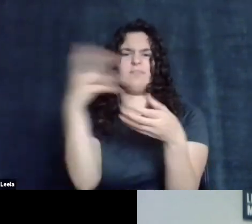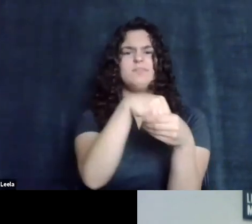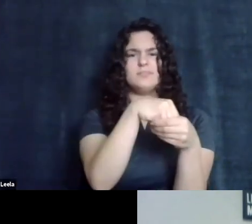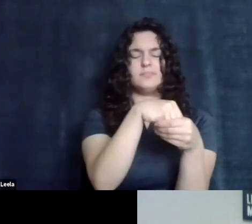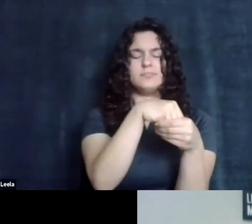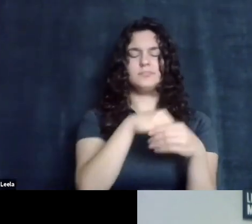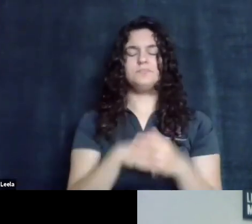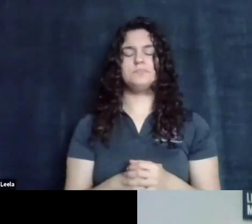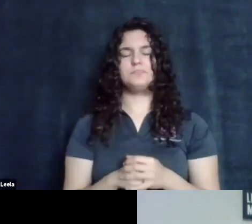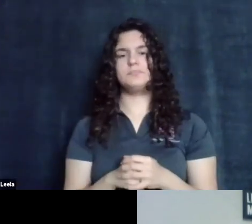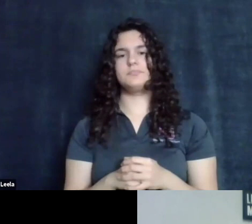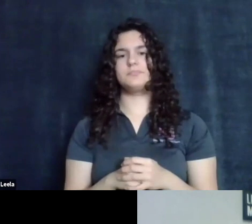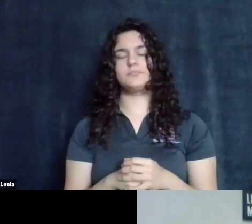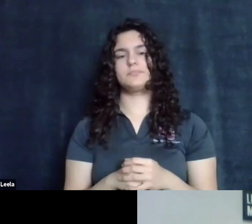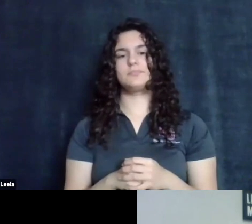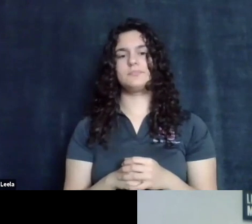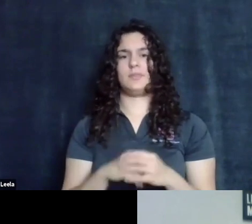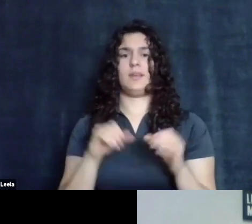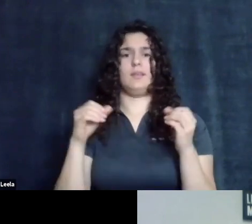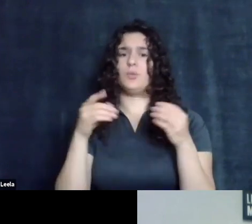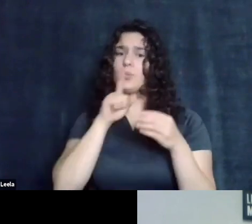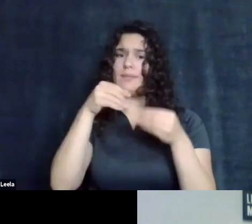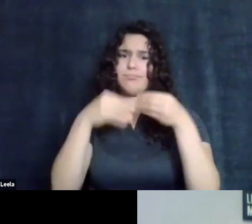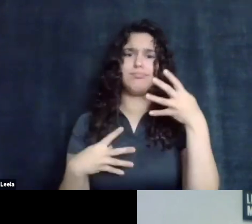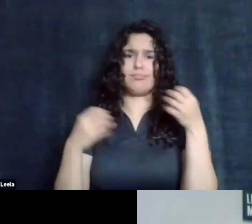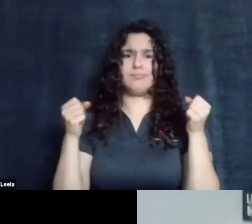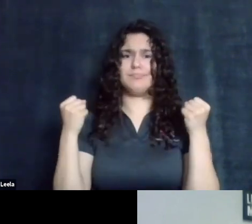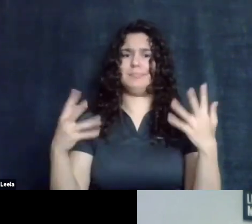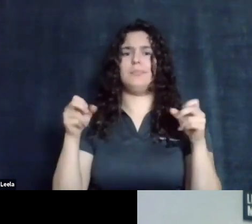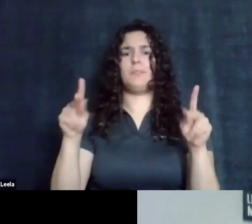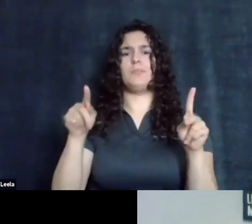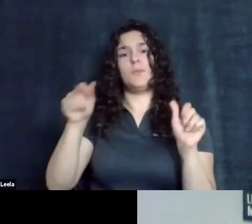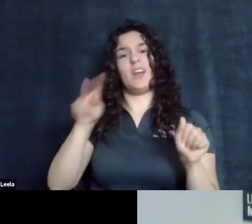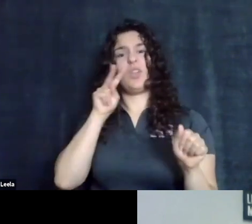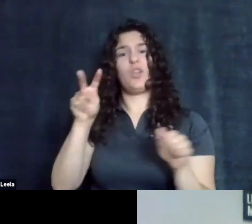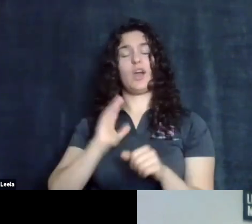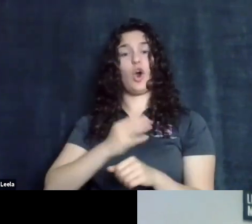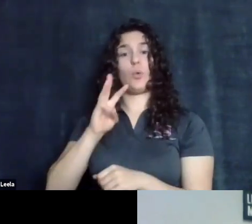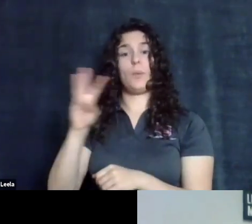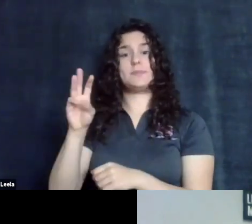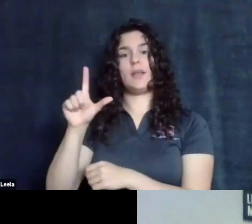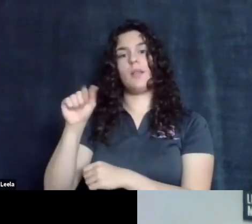guys. And if you guys want any more information on that, be sure to check out our website at